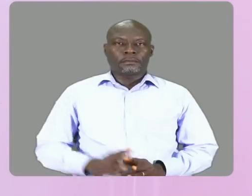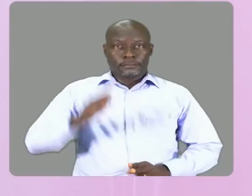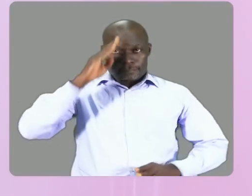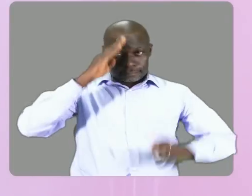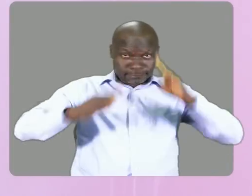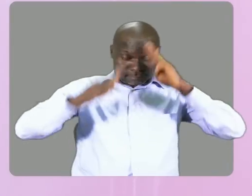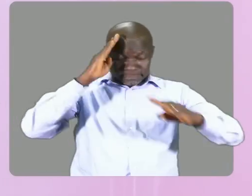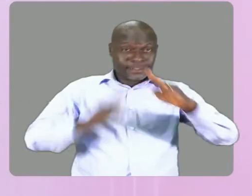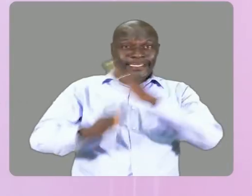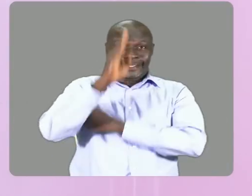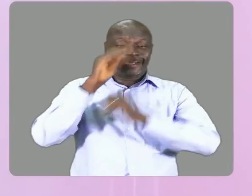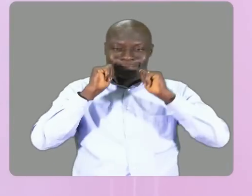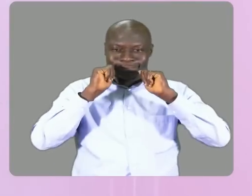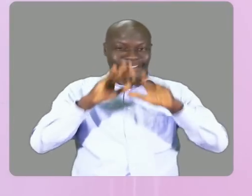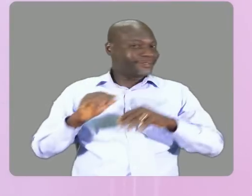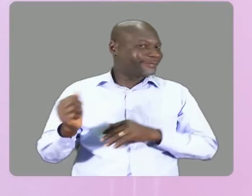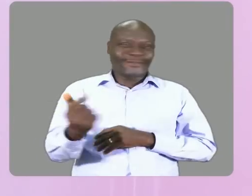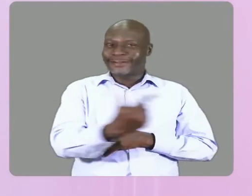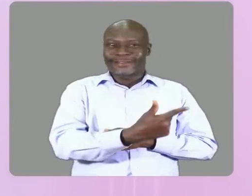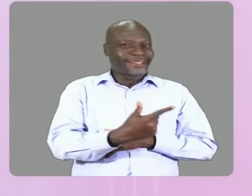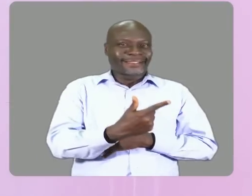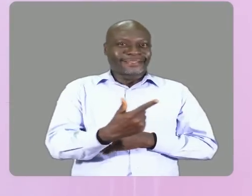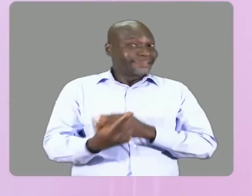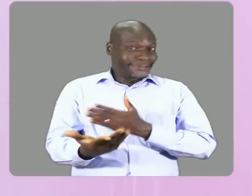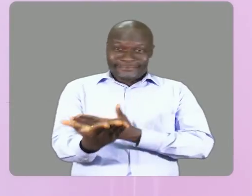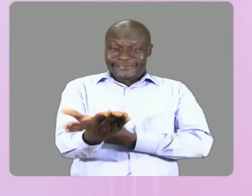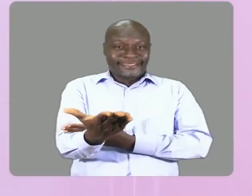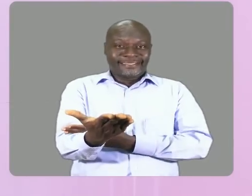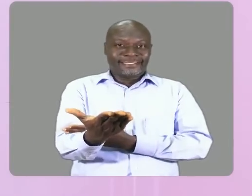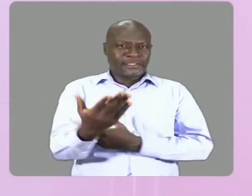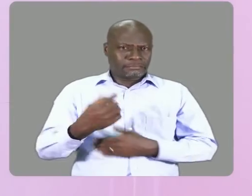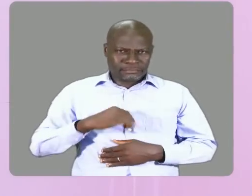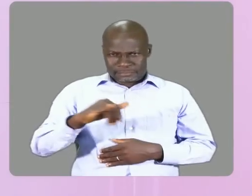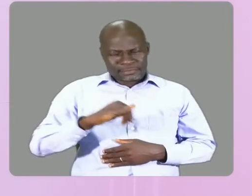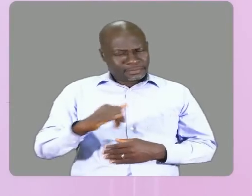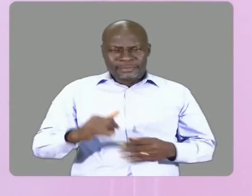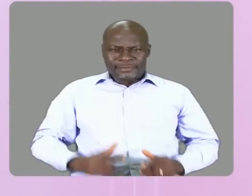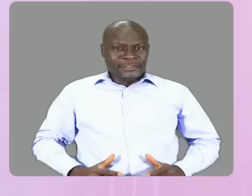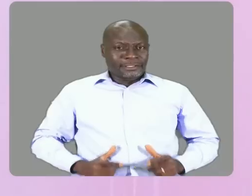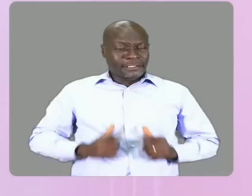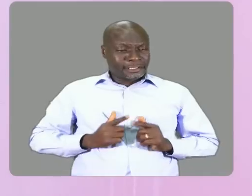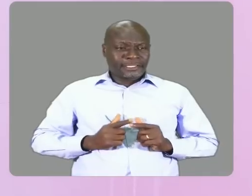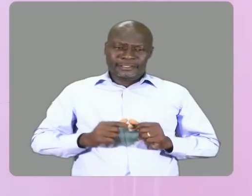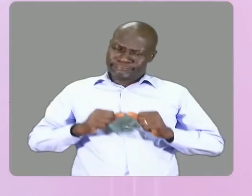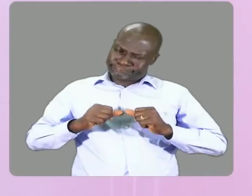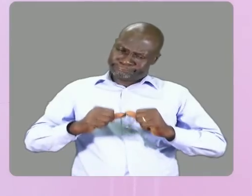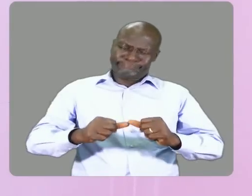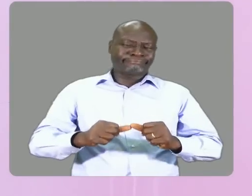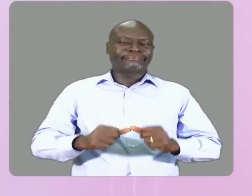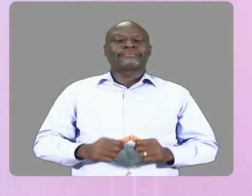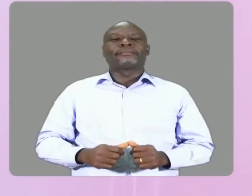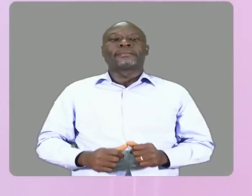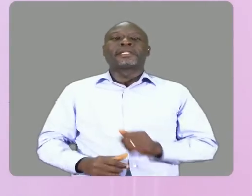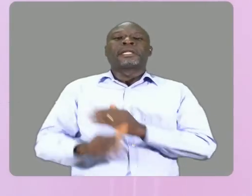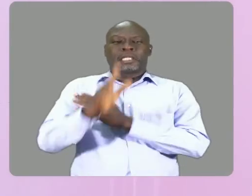Good morning, Aradi Enshaw. Sir, and there an opinion so yet that so eka akra at Yasifong.